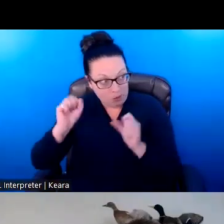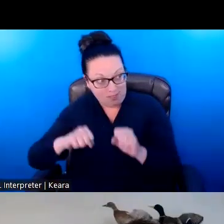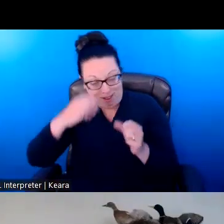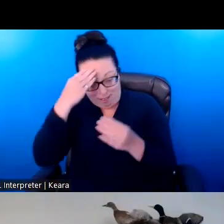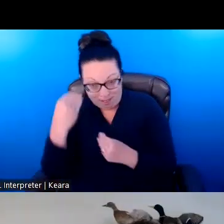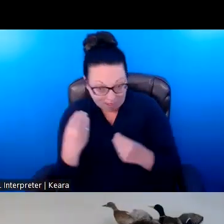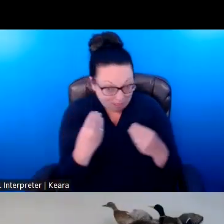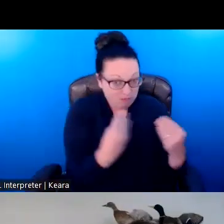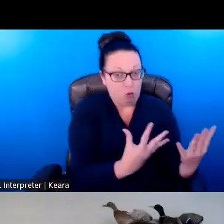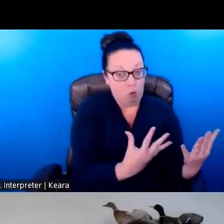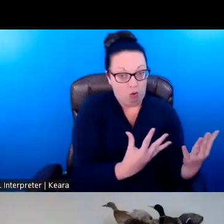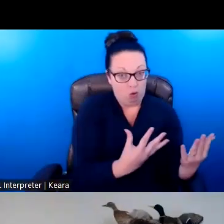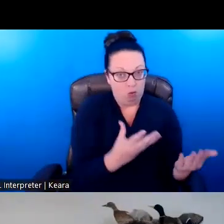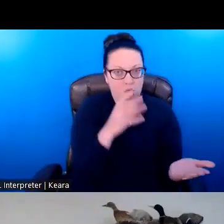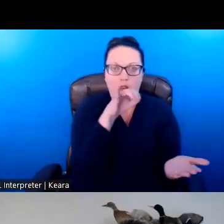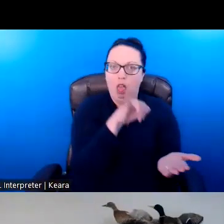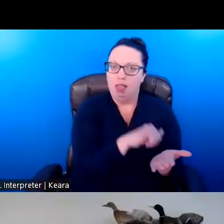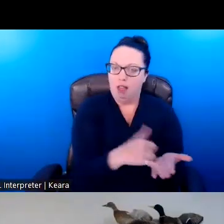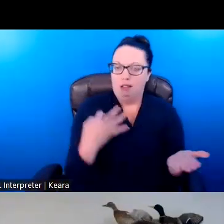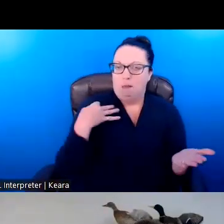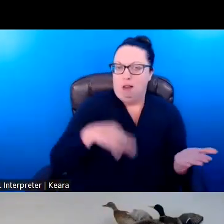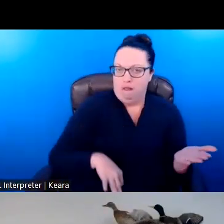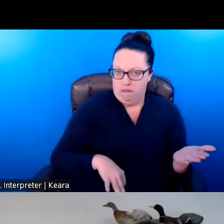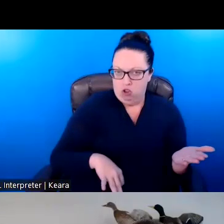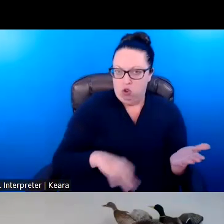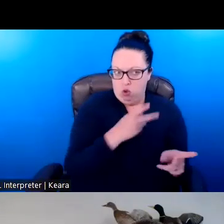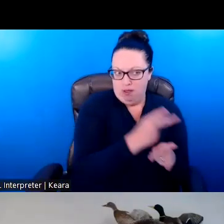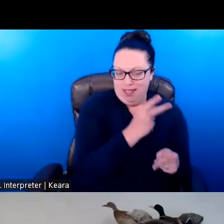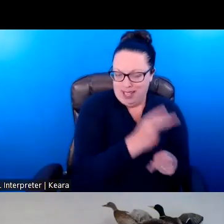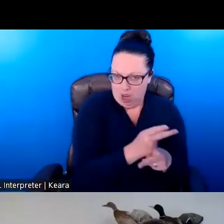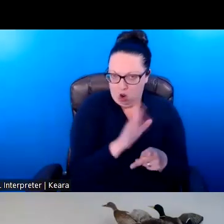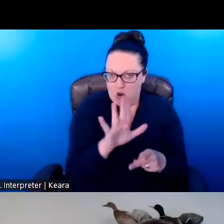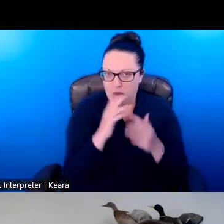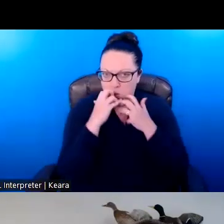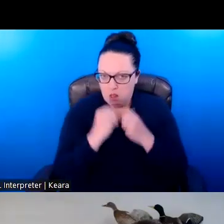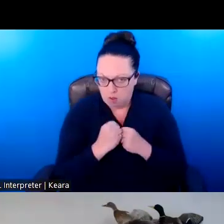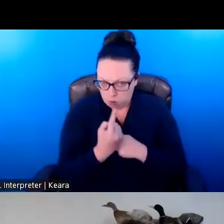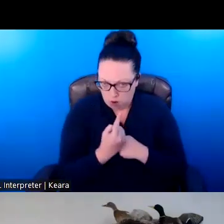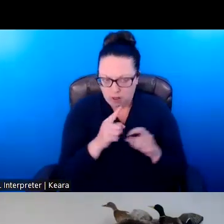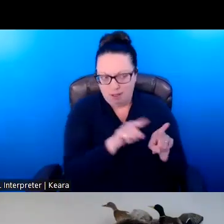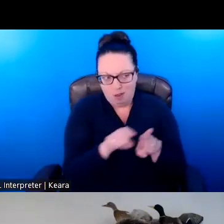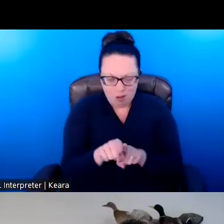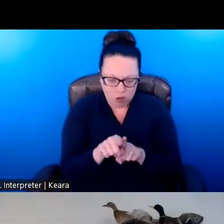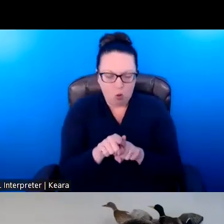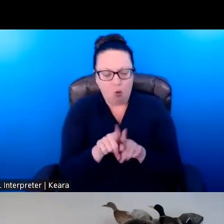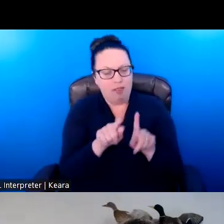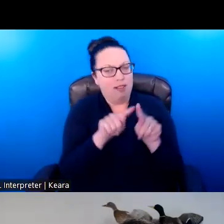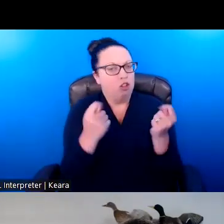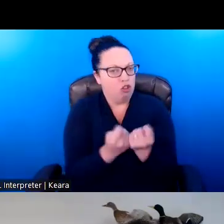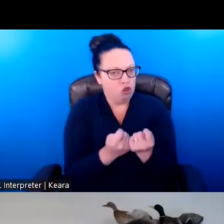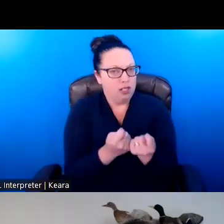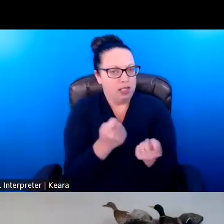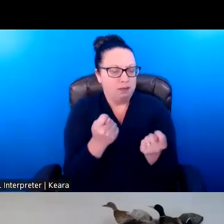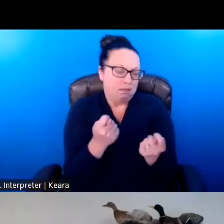might be beneficial to the care of your loved one, and also making sure that the treatment teams know you're there, you're involved, you want to